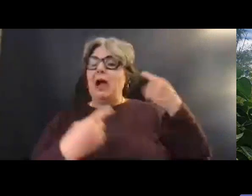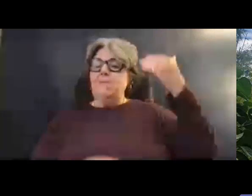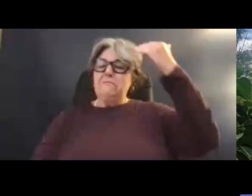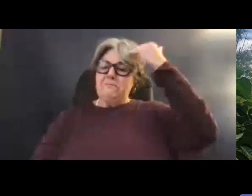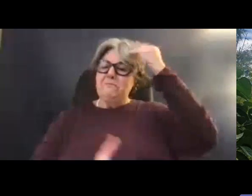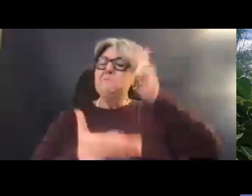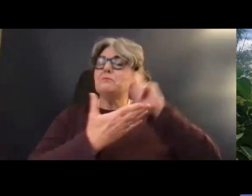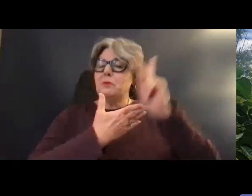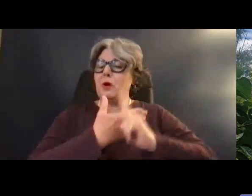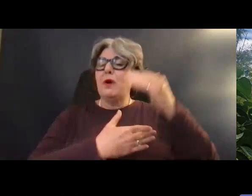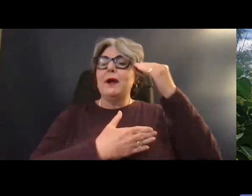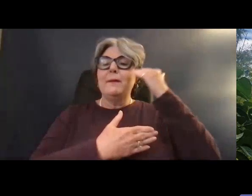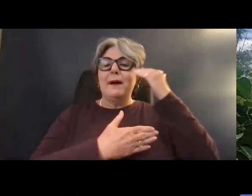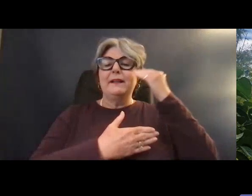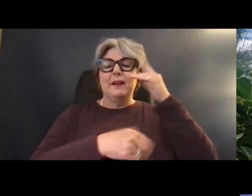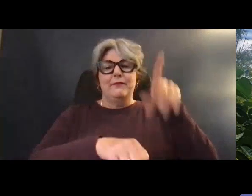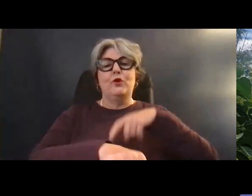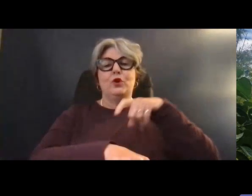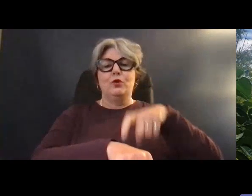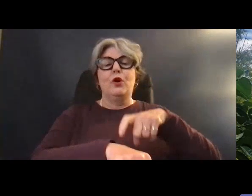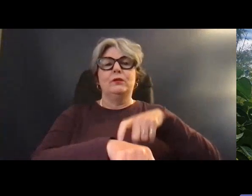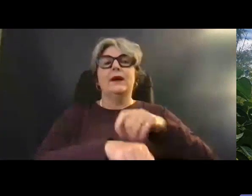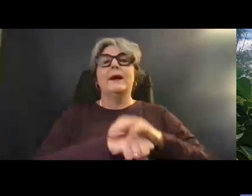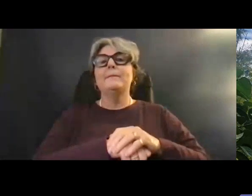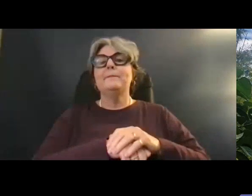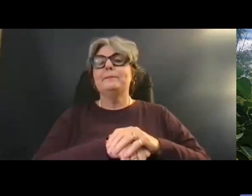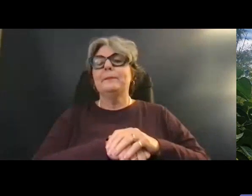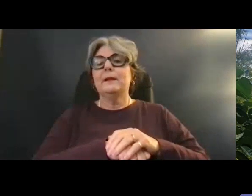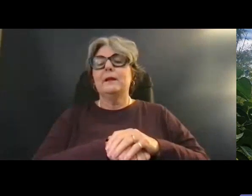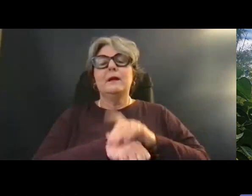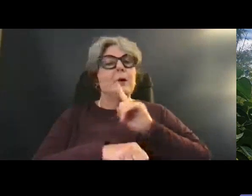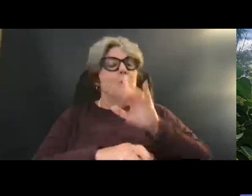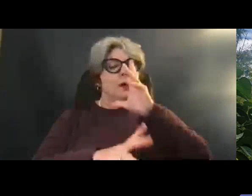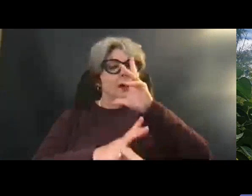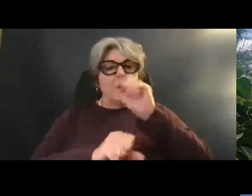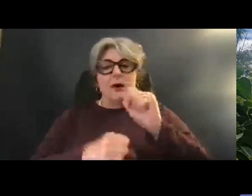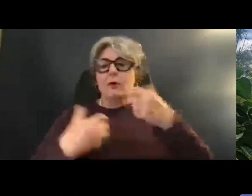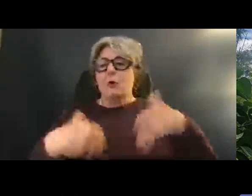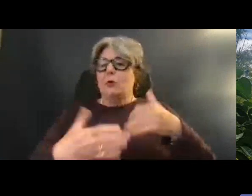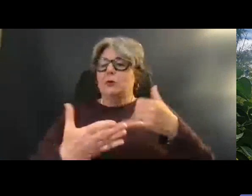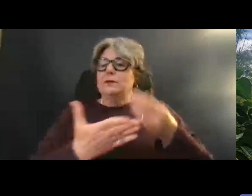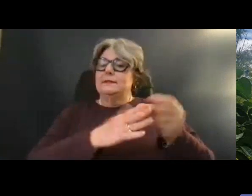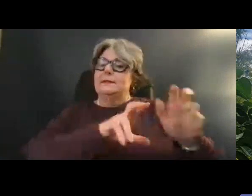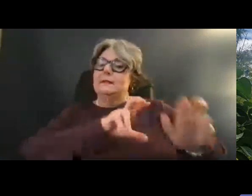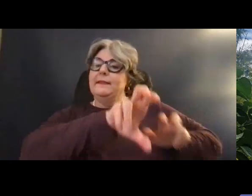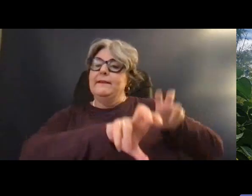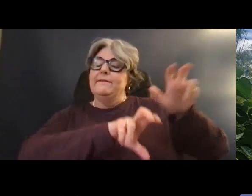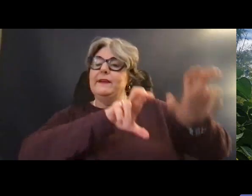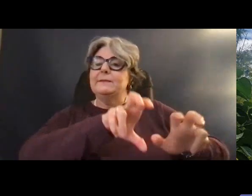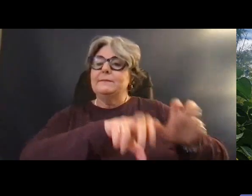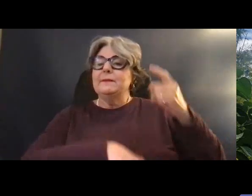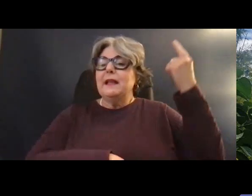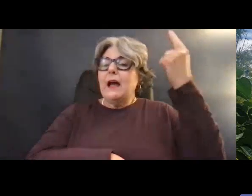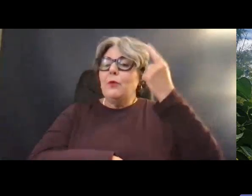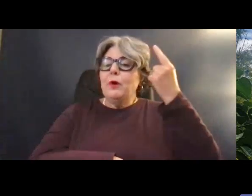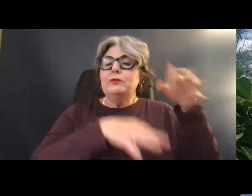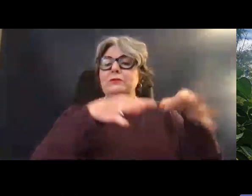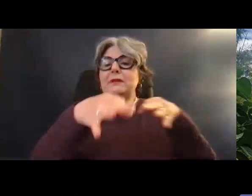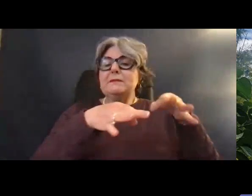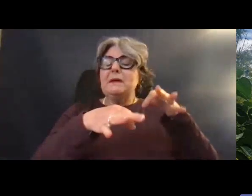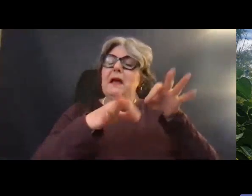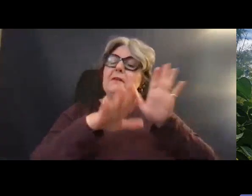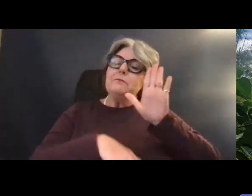program for quite a while, but it is quite fascinating to see the investment. And I wonder if you could just share some